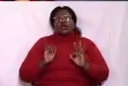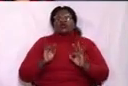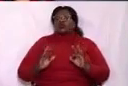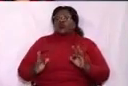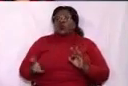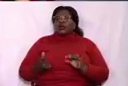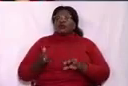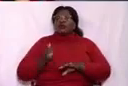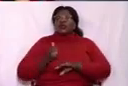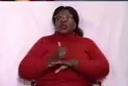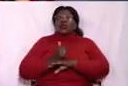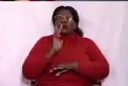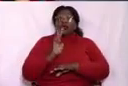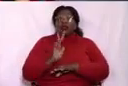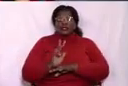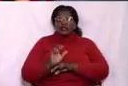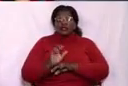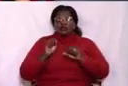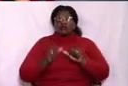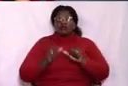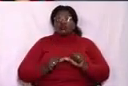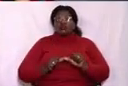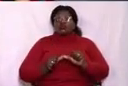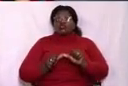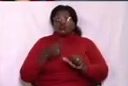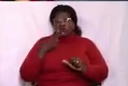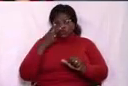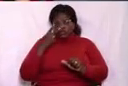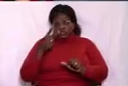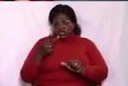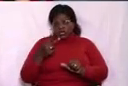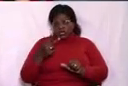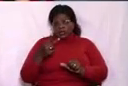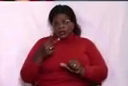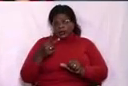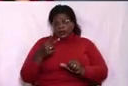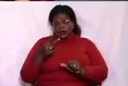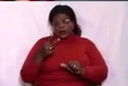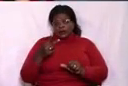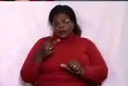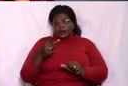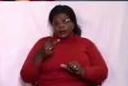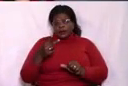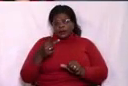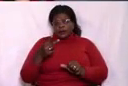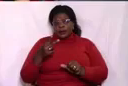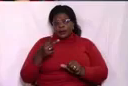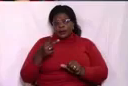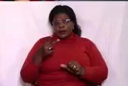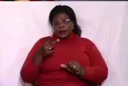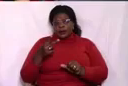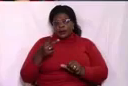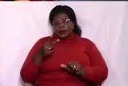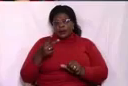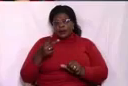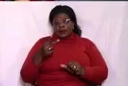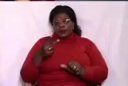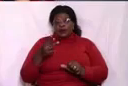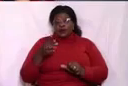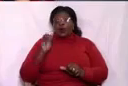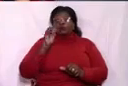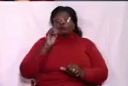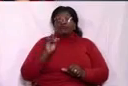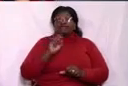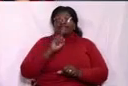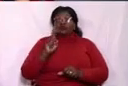products, you have to stay tuned to stay tuned. We'll pop in that question, and